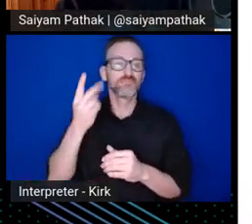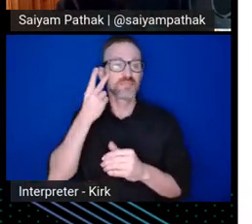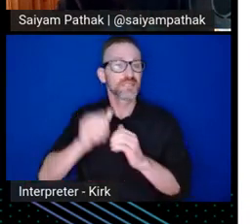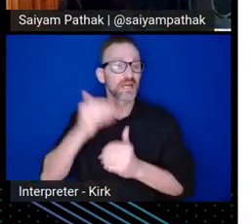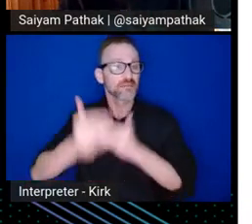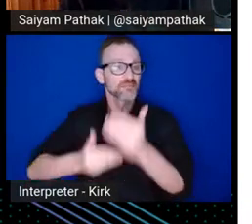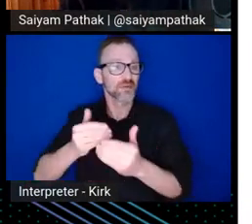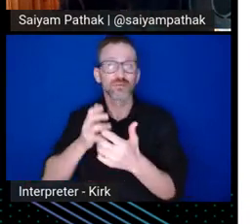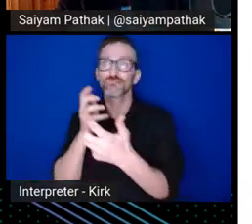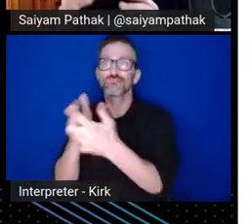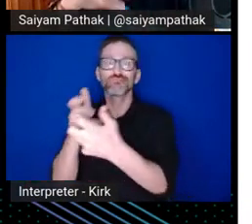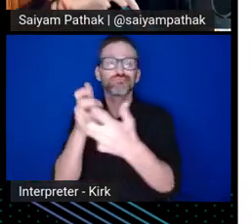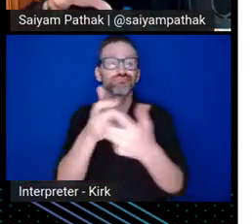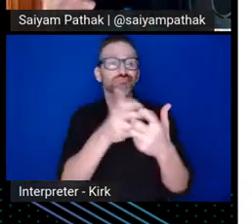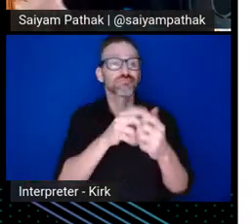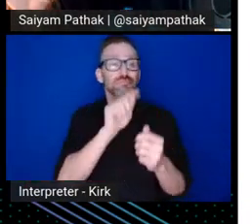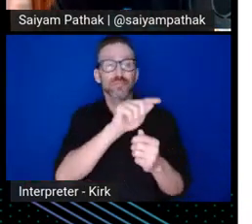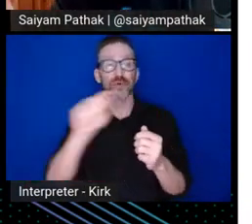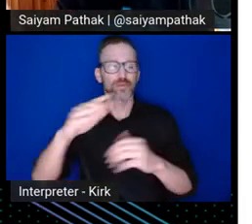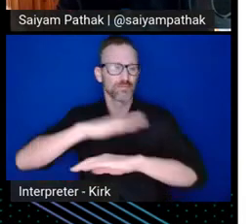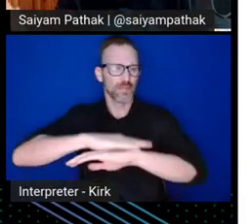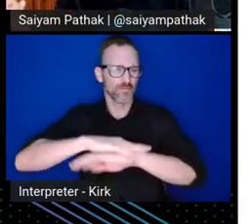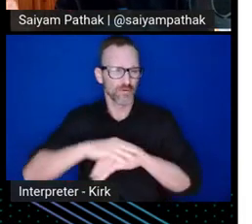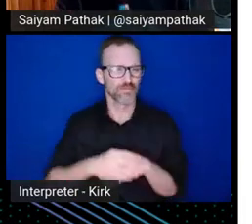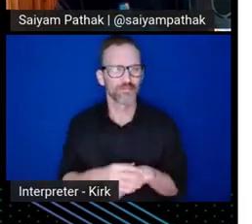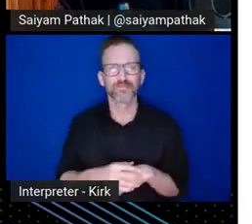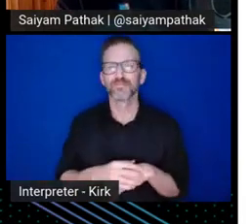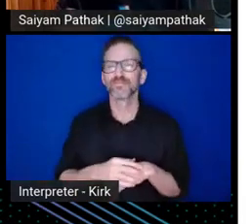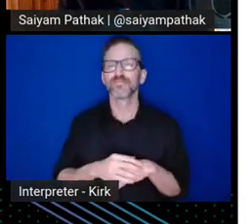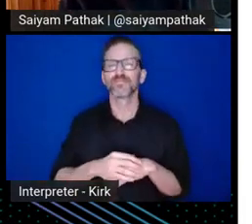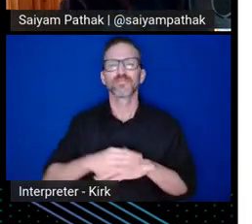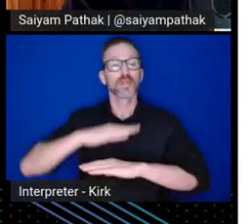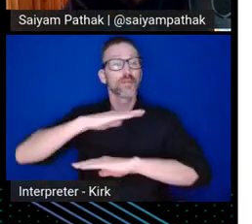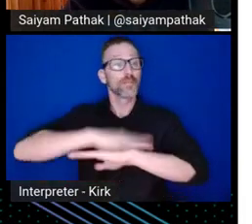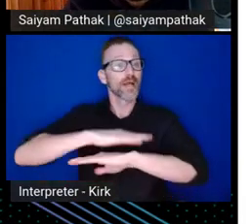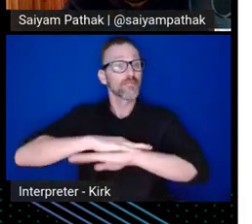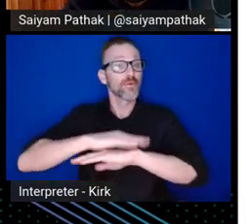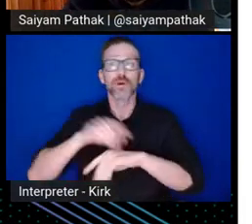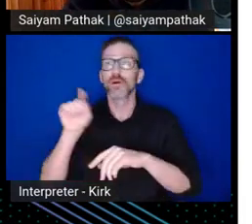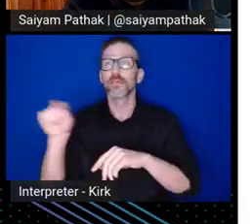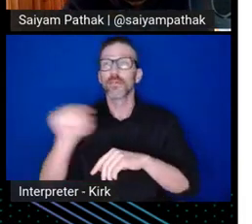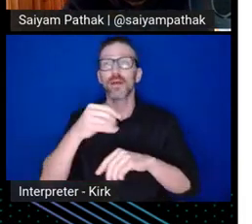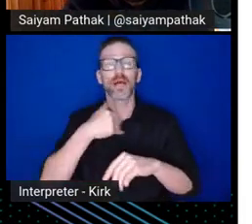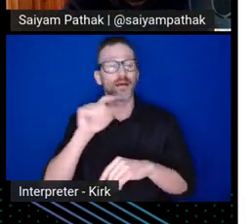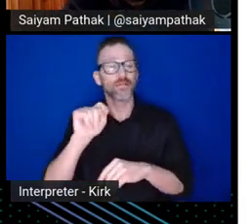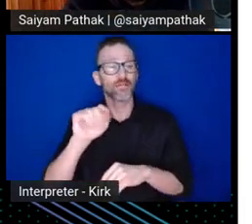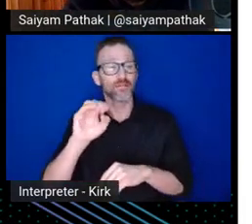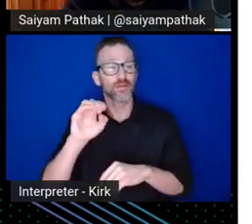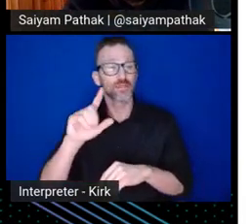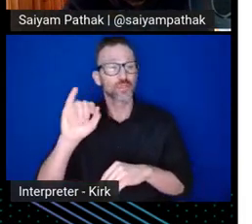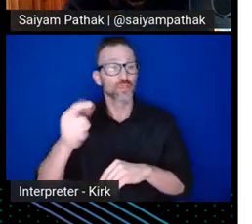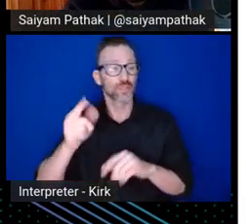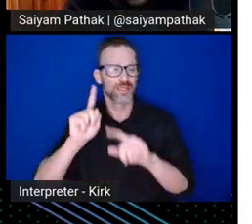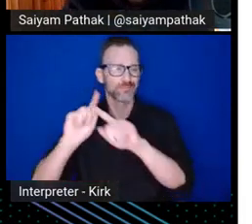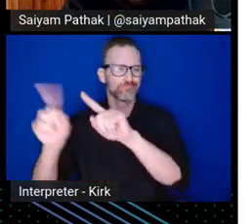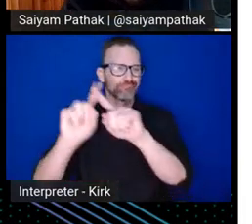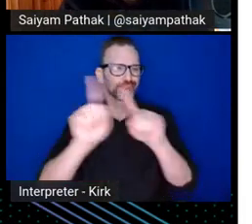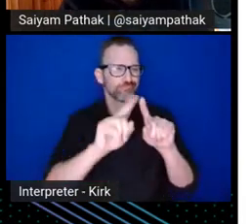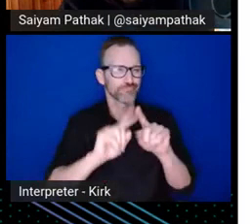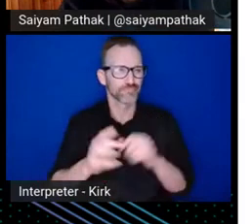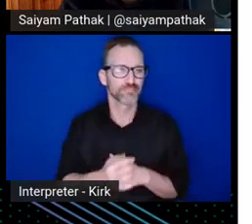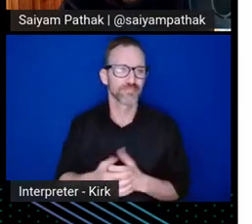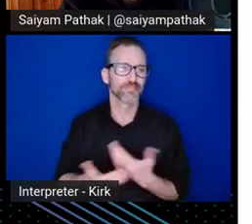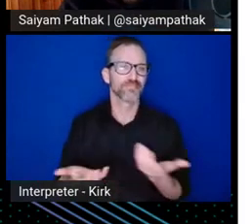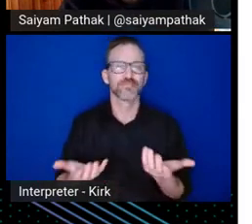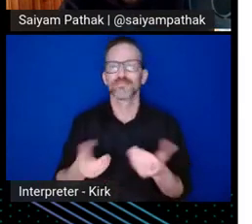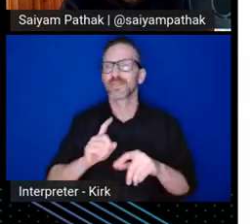out there. And for each platform, there is a different tooling out there. So if you are using the builds,